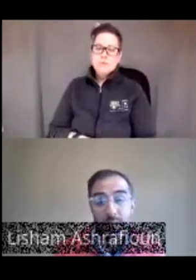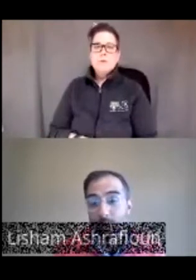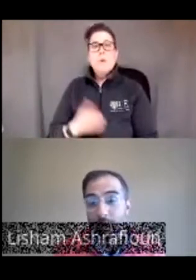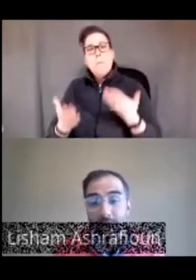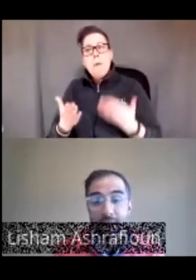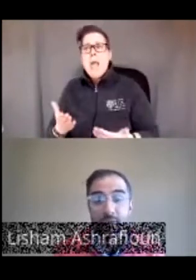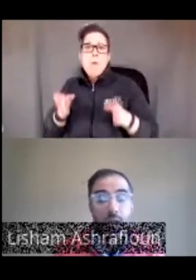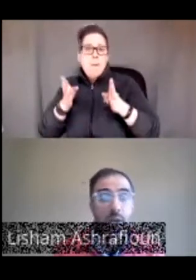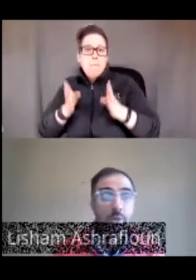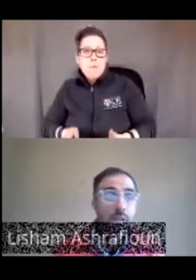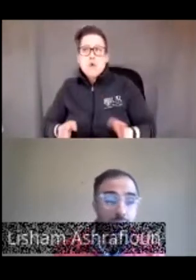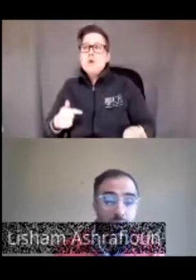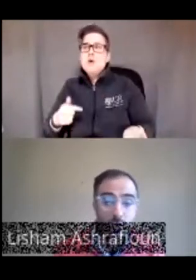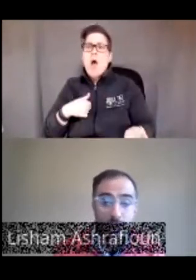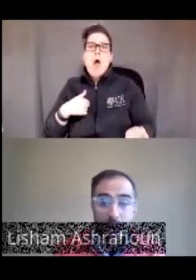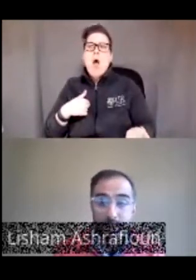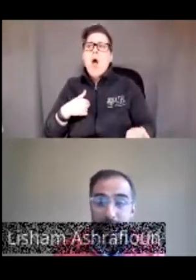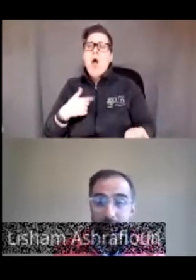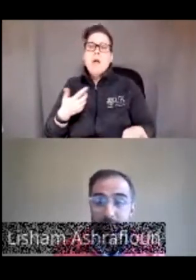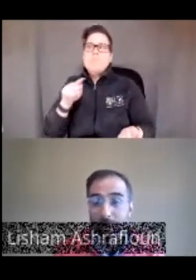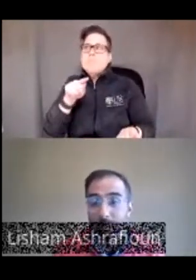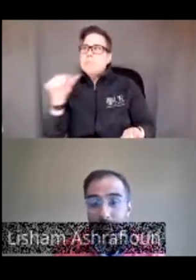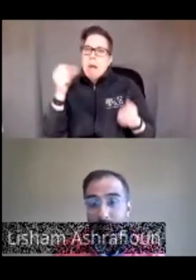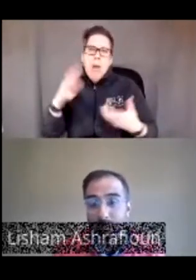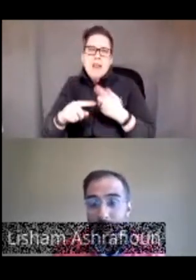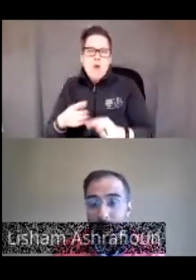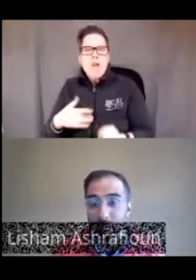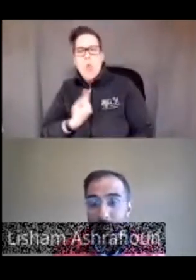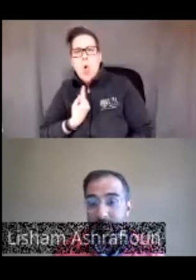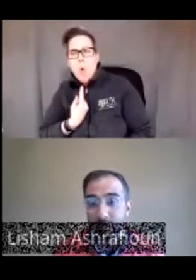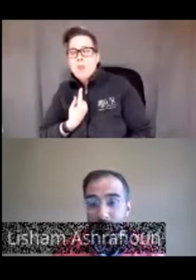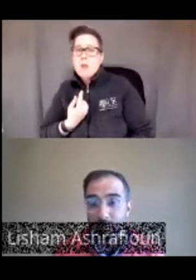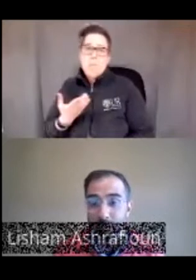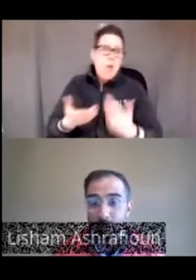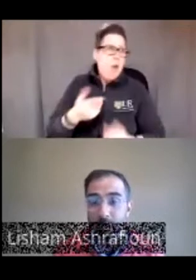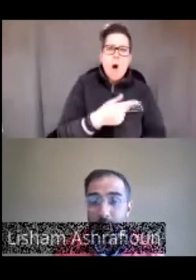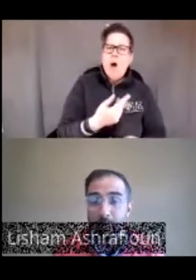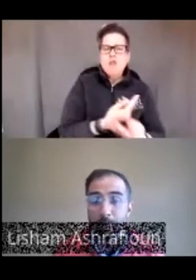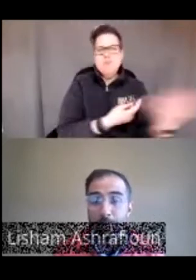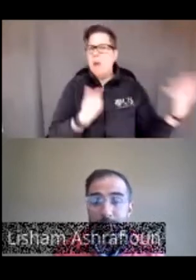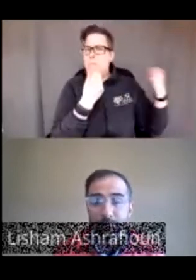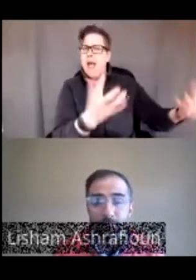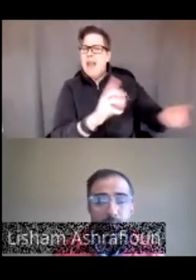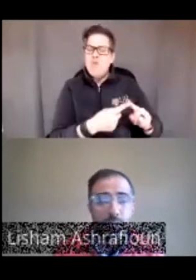whereas someone might have plenty of social contacts but might still feel pretty lonely.